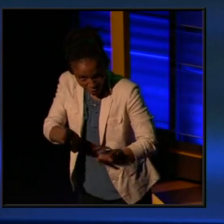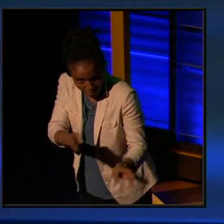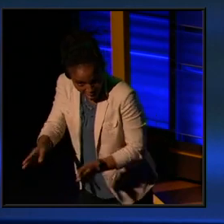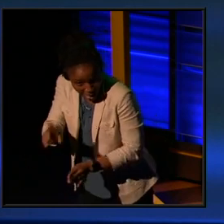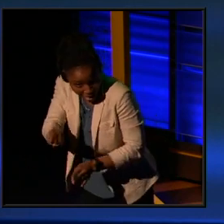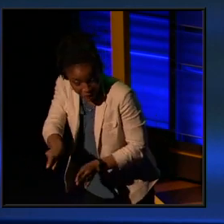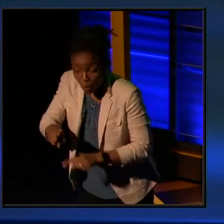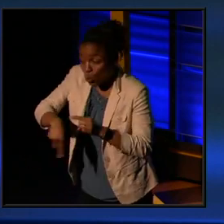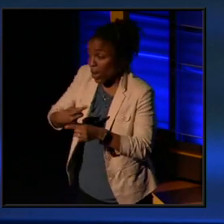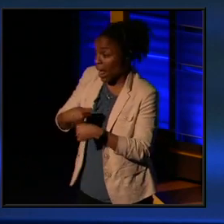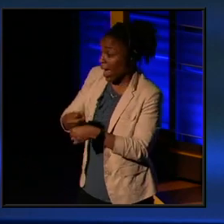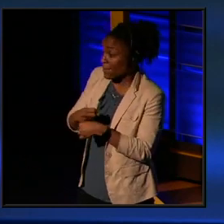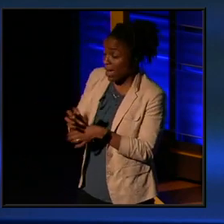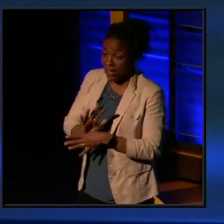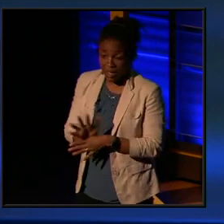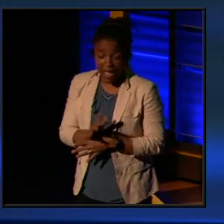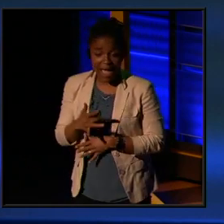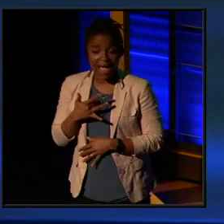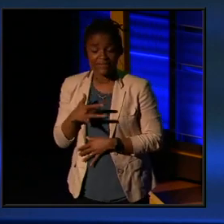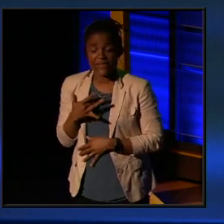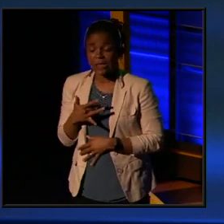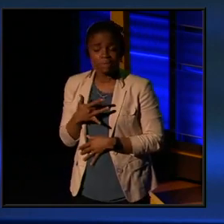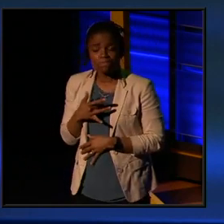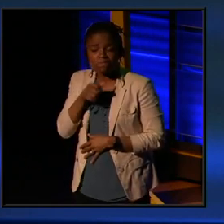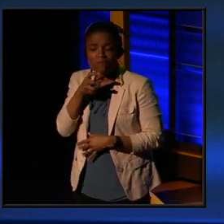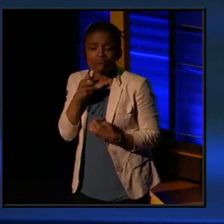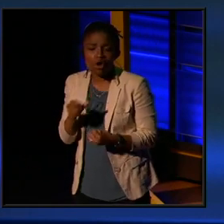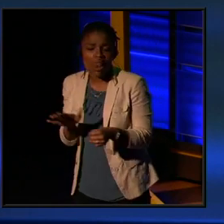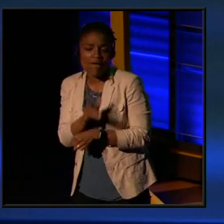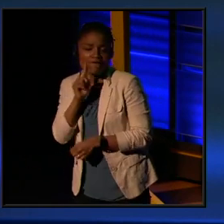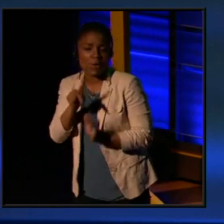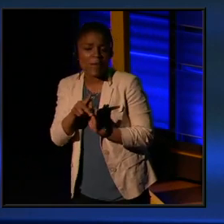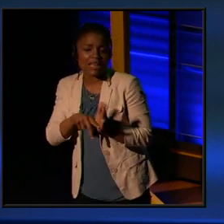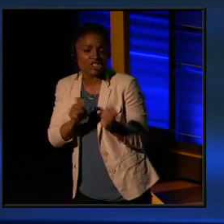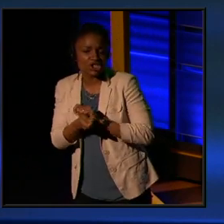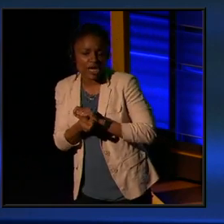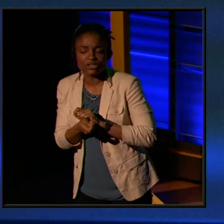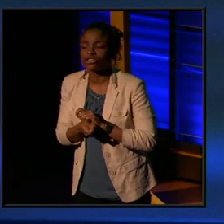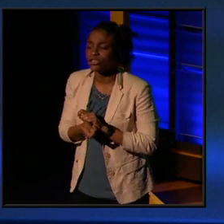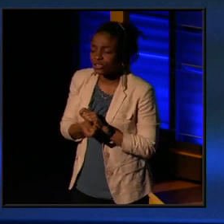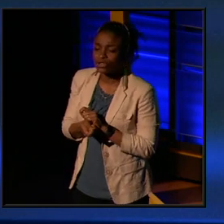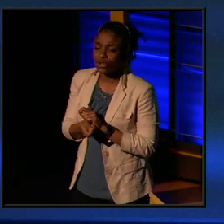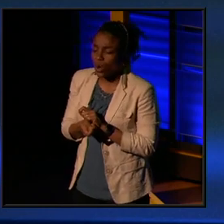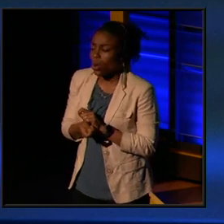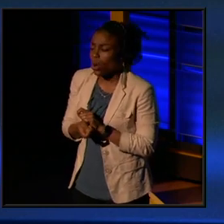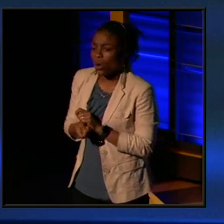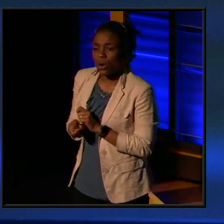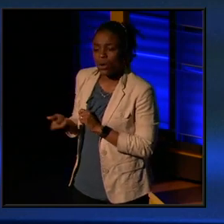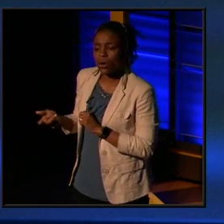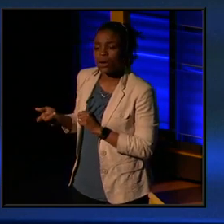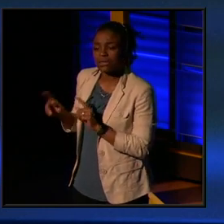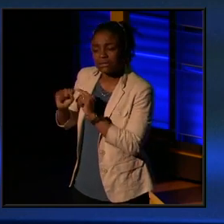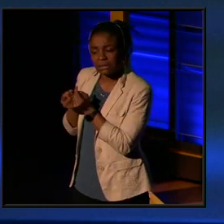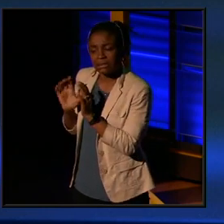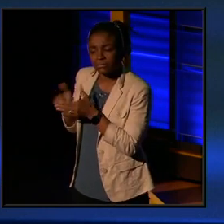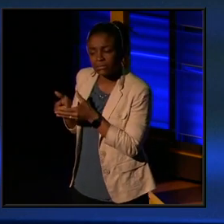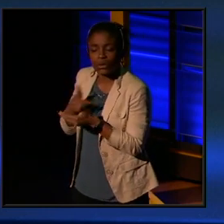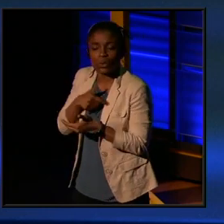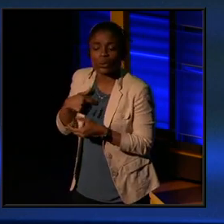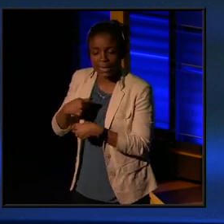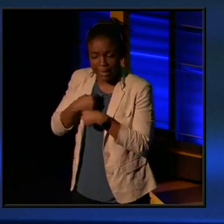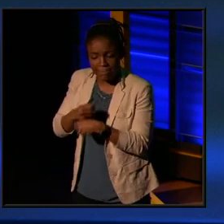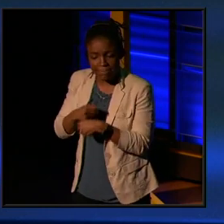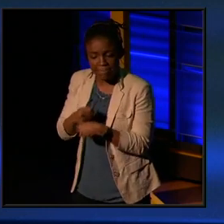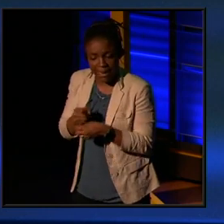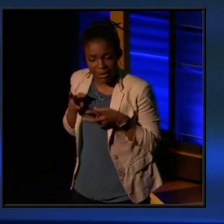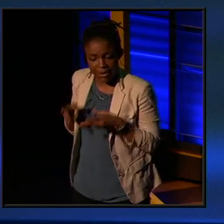wasn't a strong enough medium to push for policy change. So, along with a teammate of mine, we made a rough cut of some of the footage,